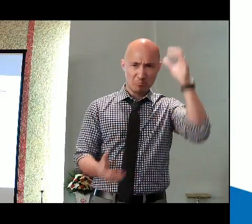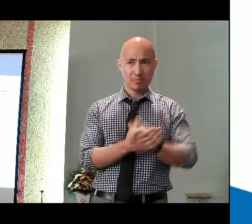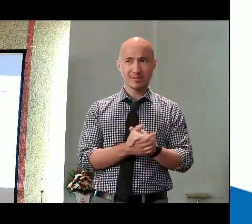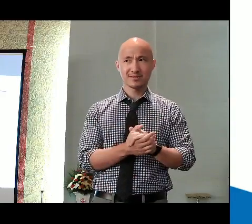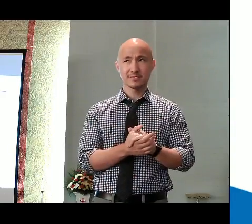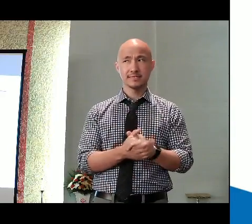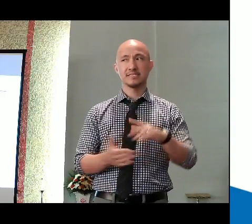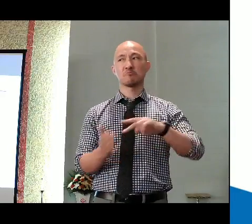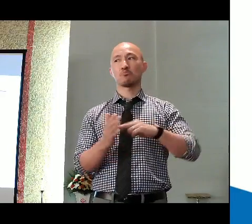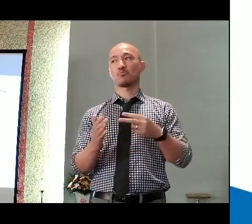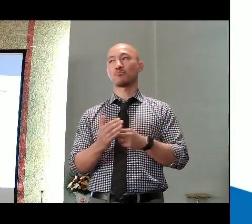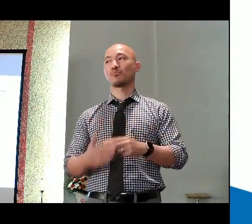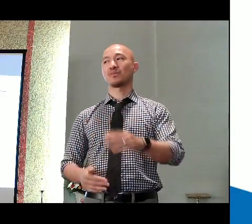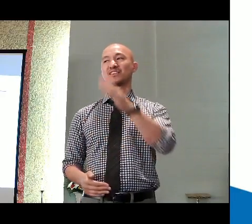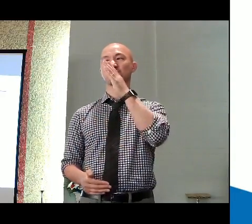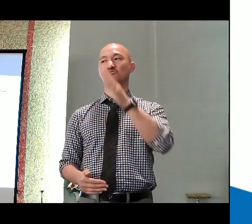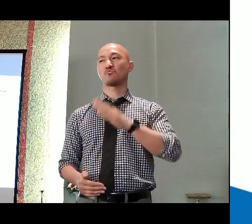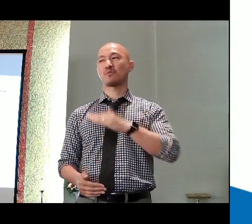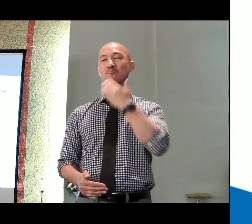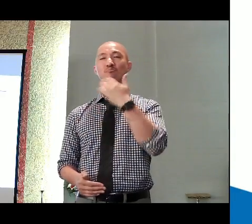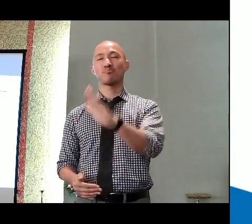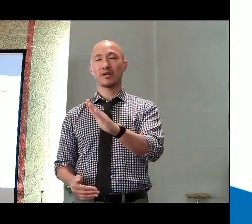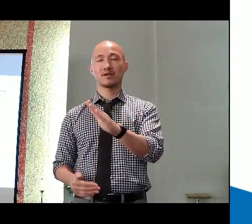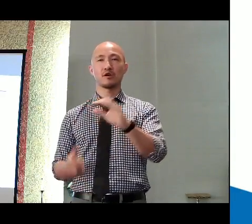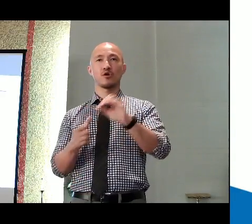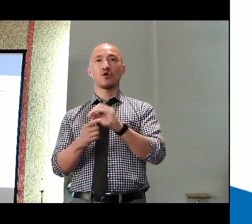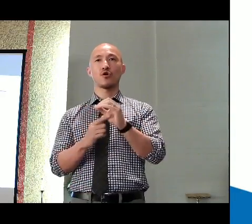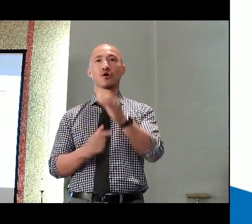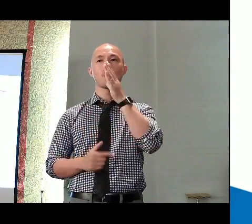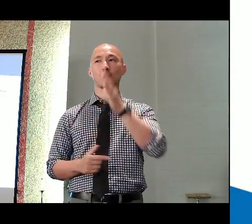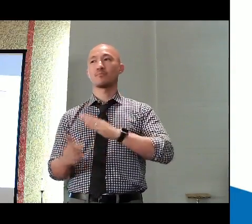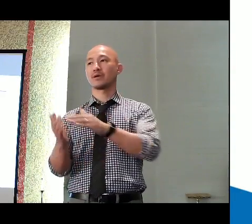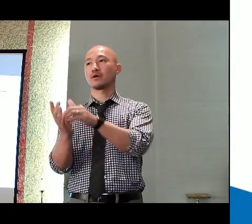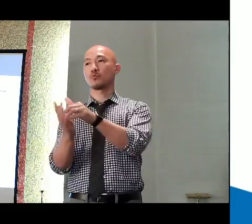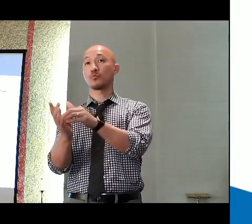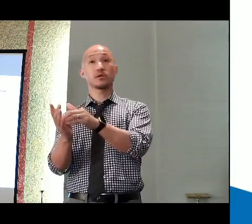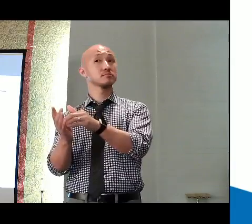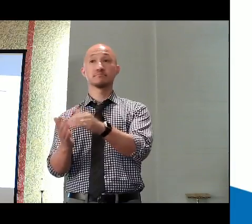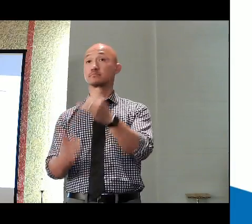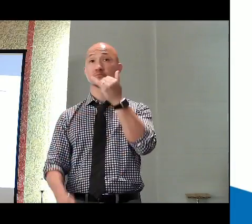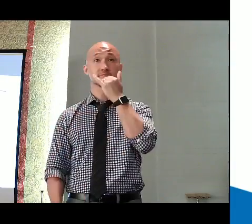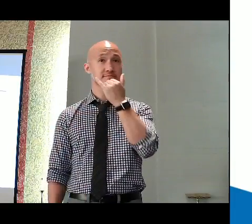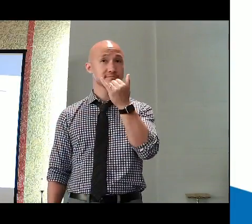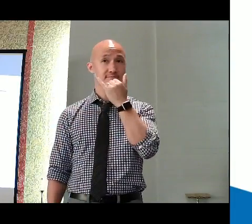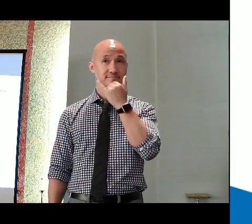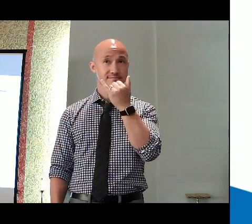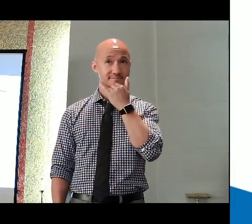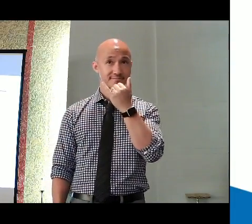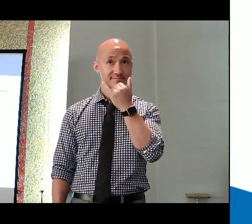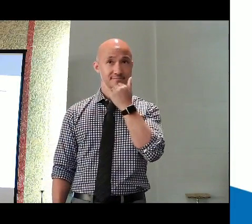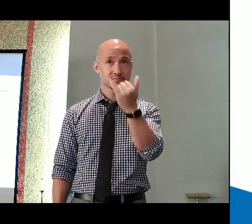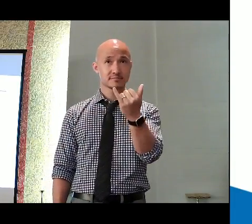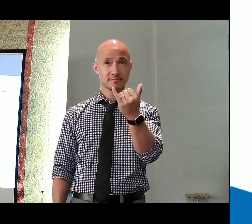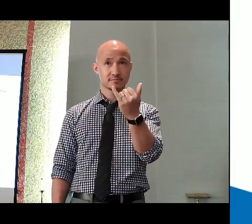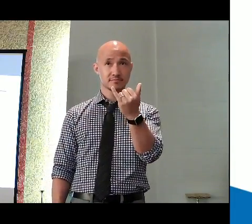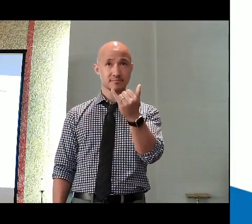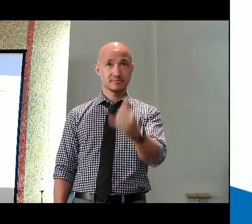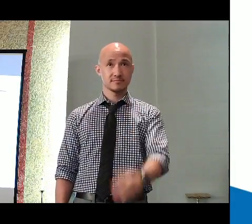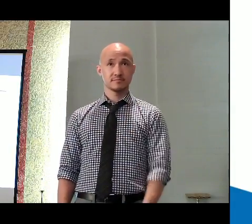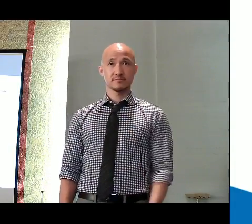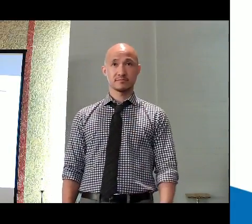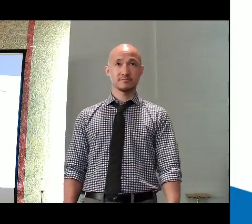kind of wants to make it look bad. Or maybe that's Satan, right? Working through the world, trying to what? To